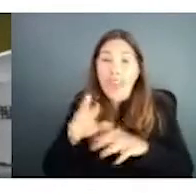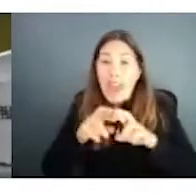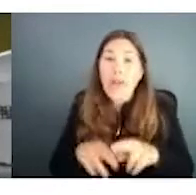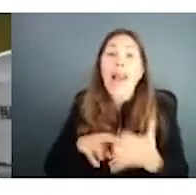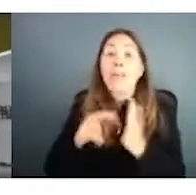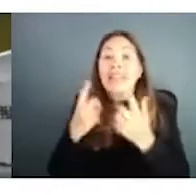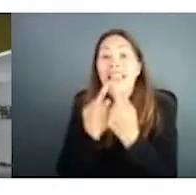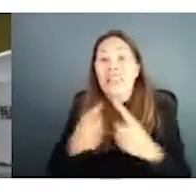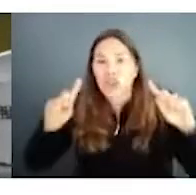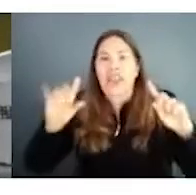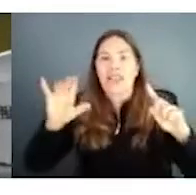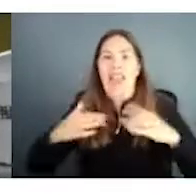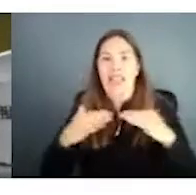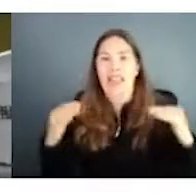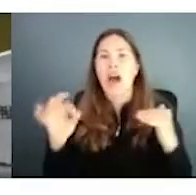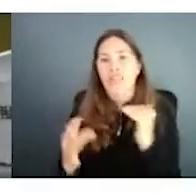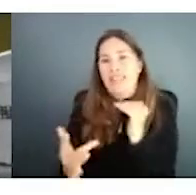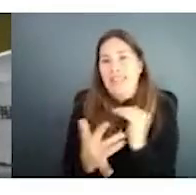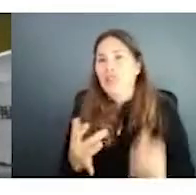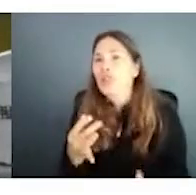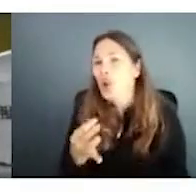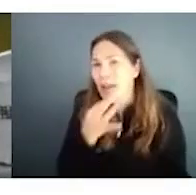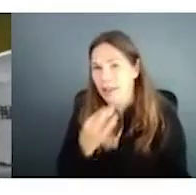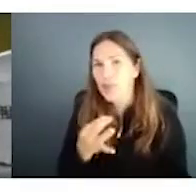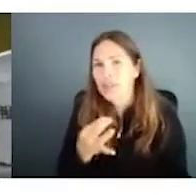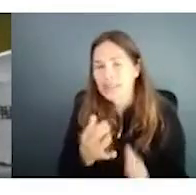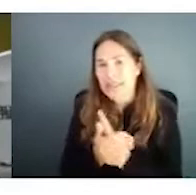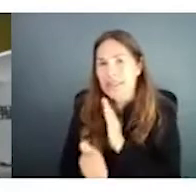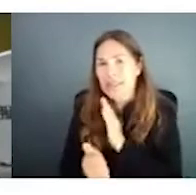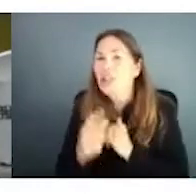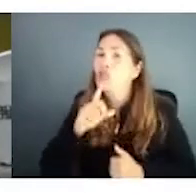that level of technical expertise. And